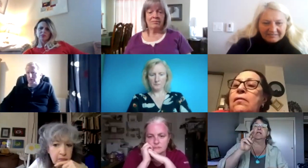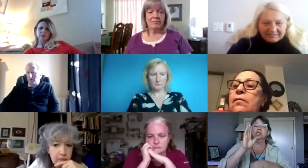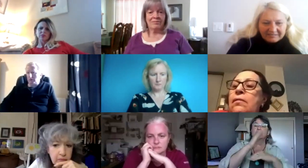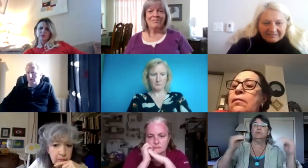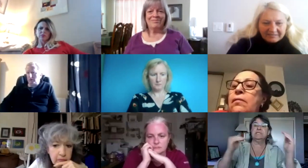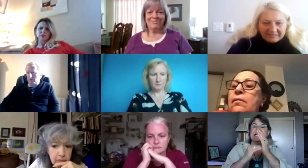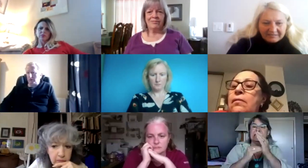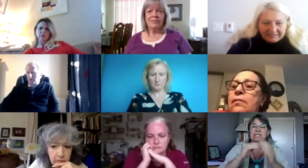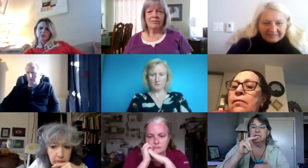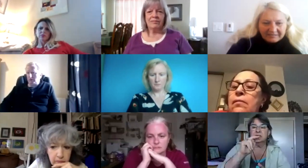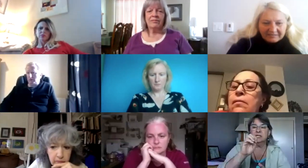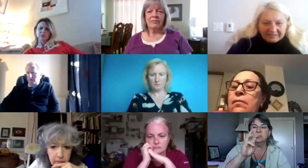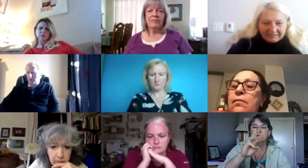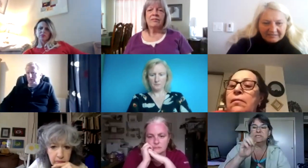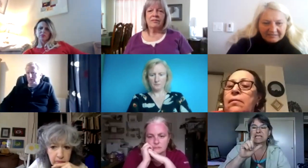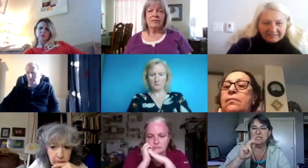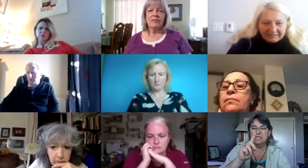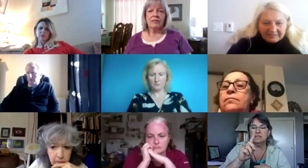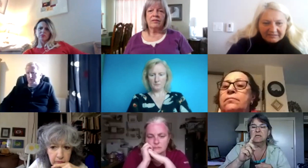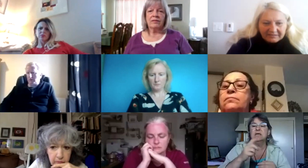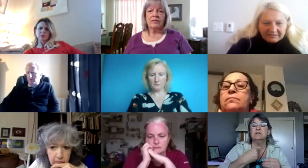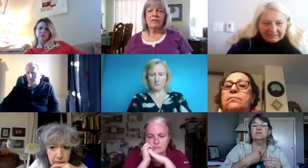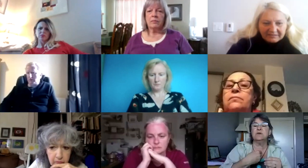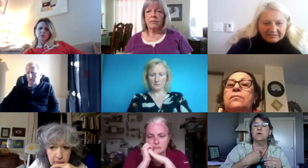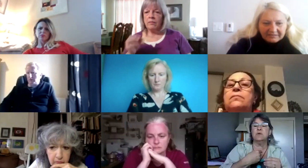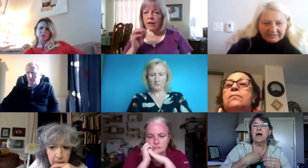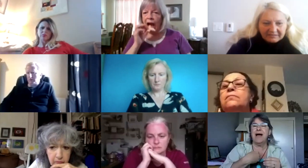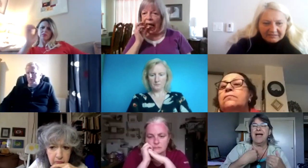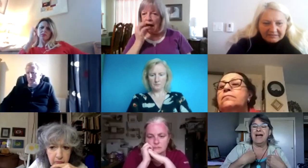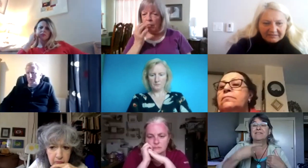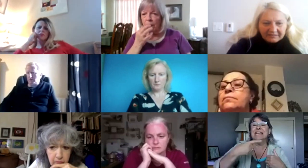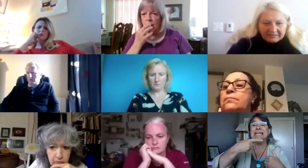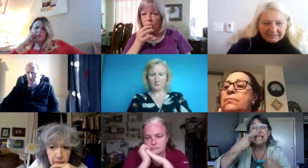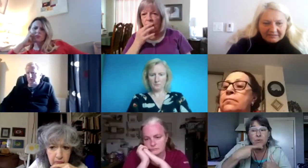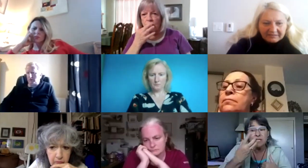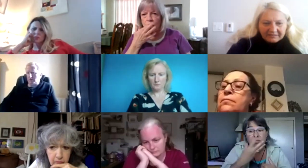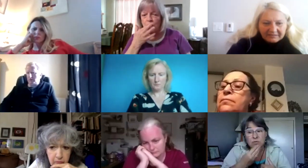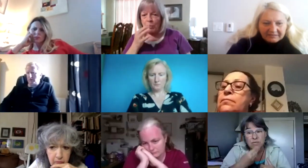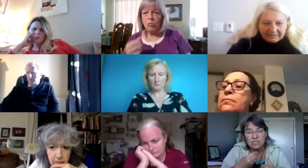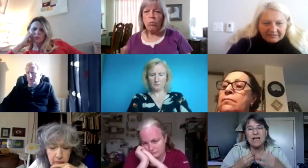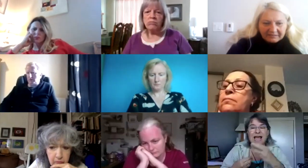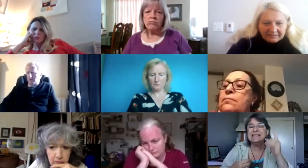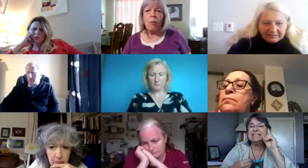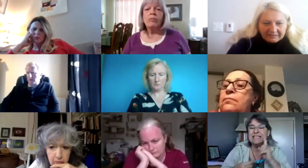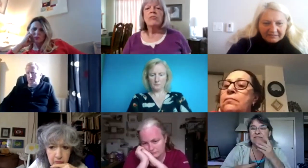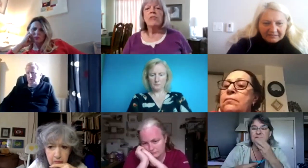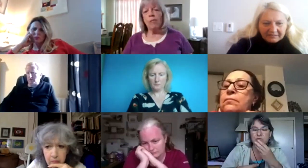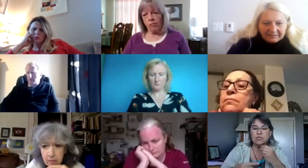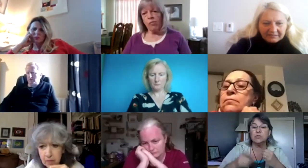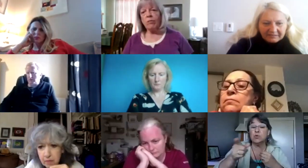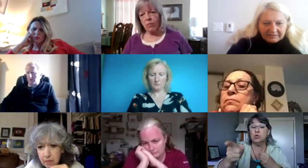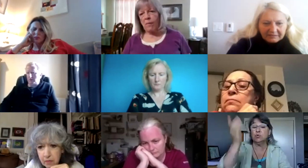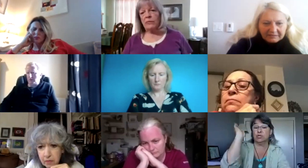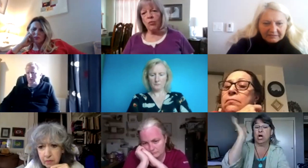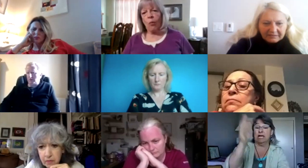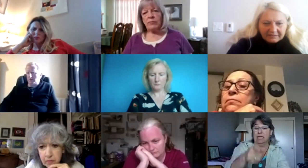before New Zealand. New Zealand. So I have hearing Jewish and deaf Jewish.